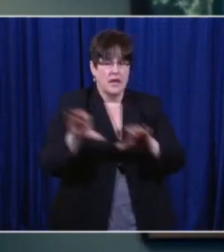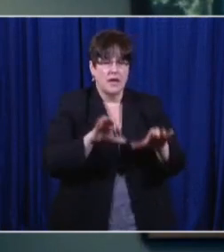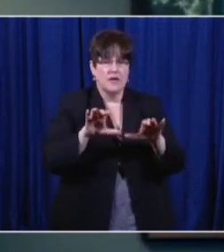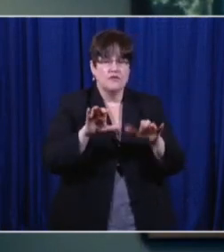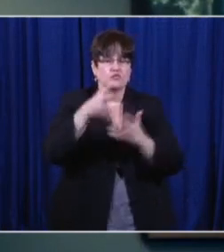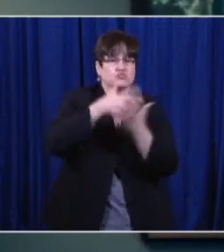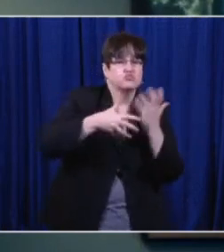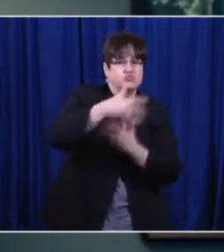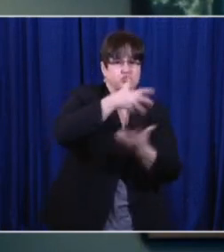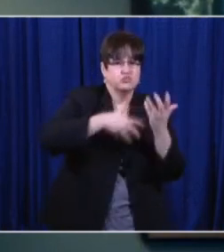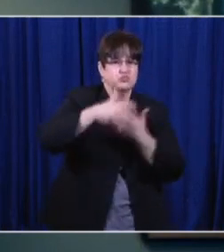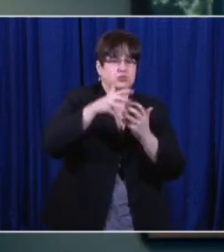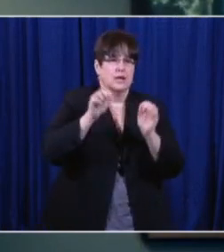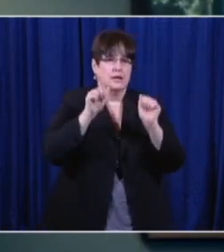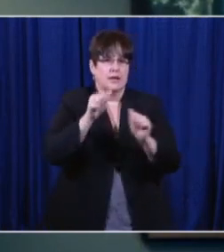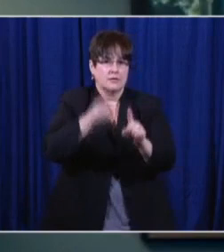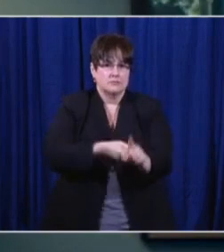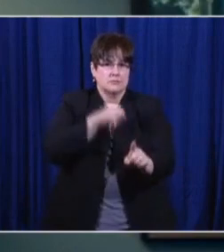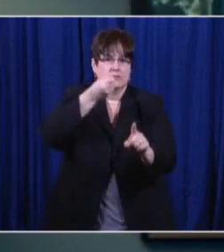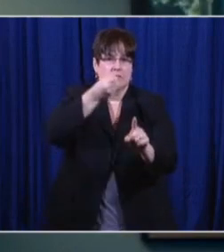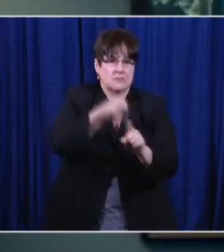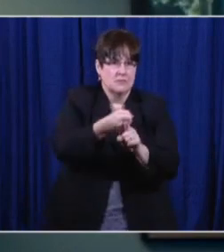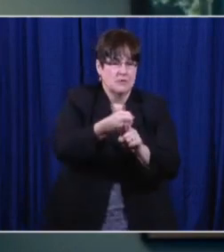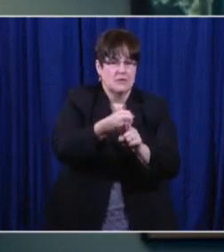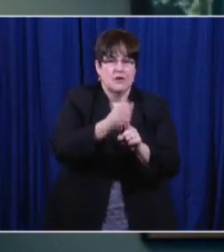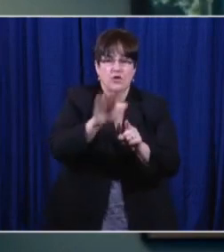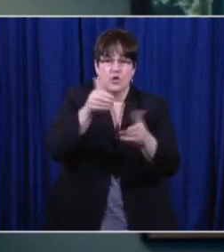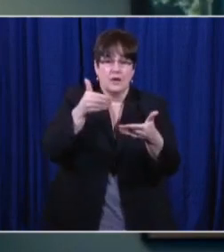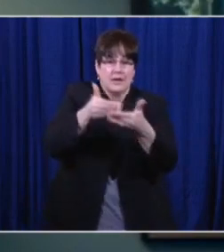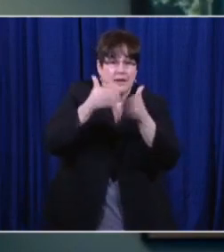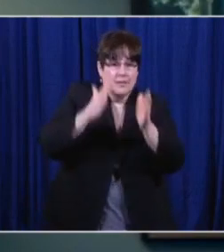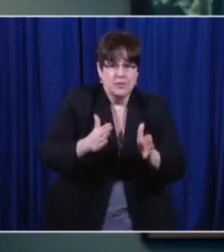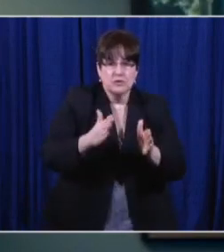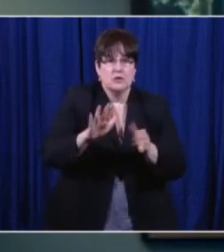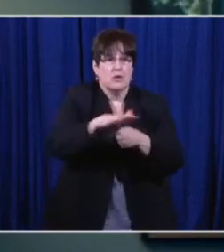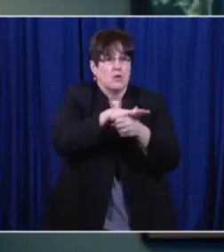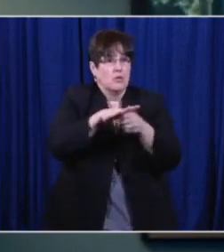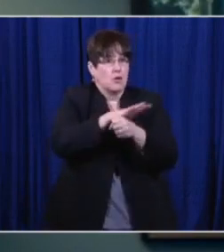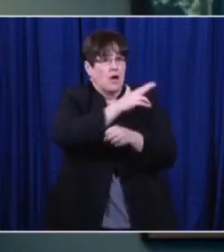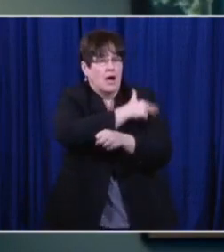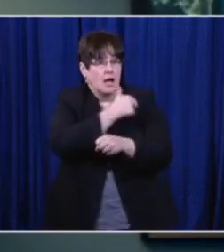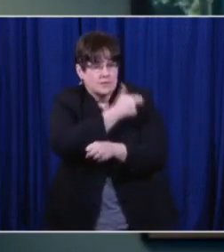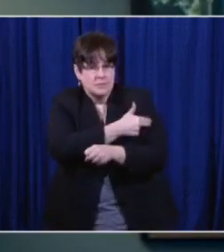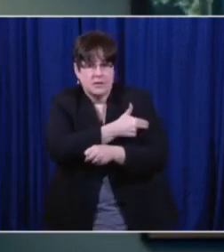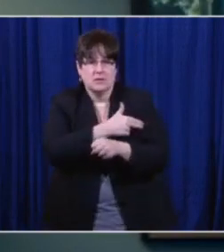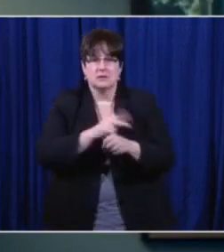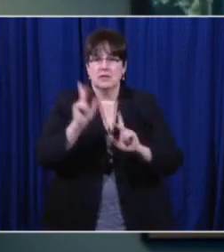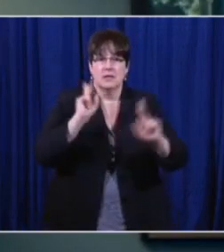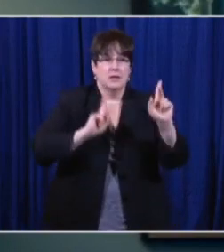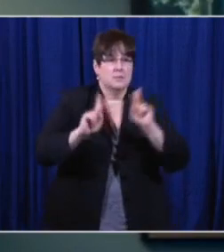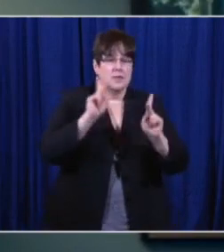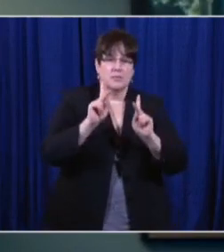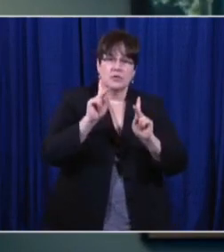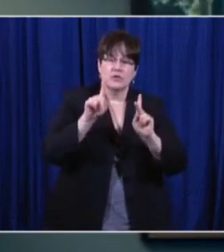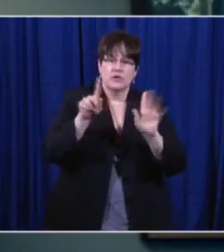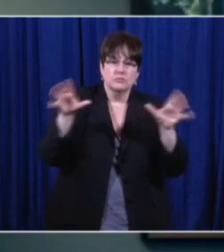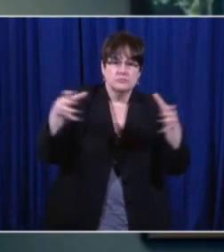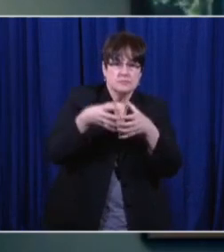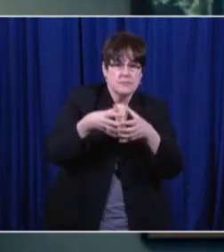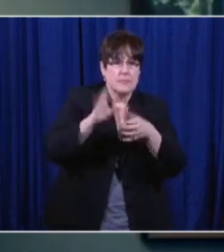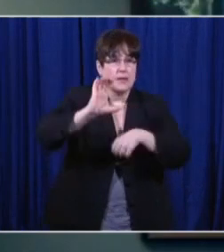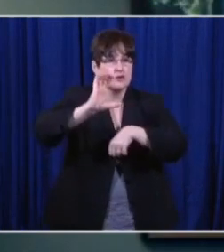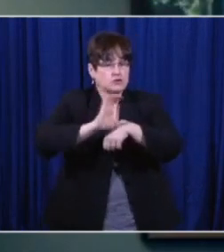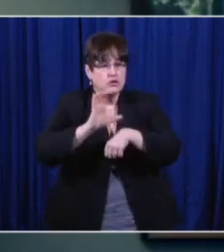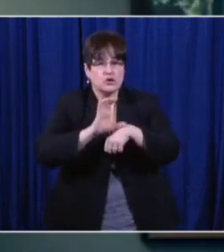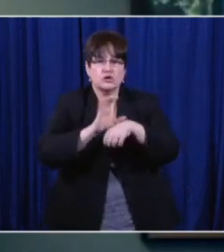substantial impact to their neighbors, their local hospitals, the people they worship with, the people they go to school with, the people they care